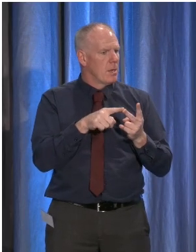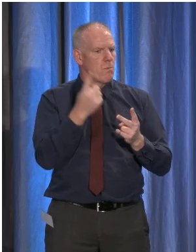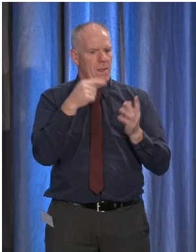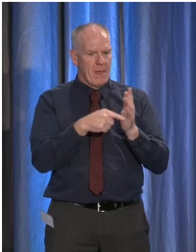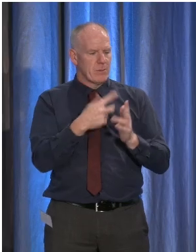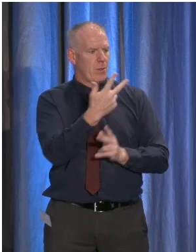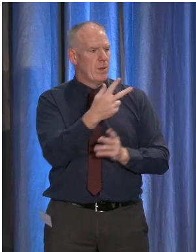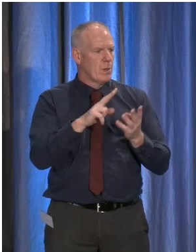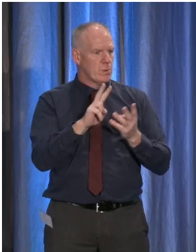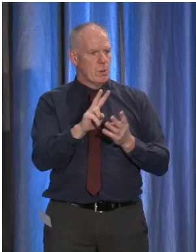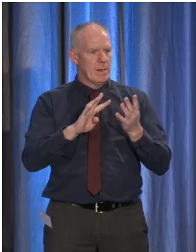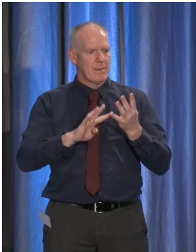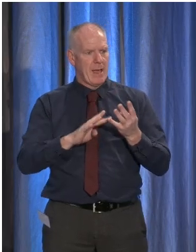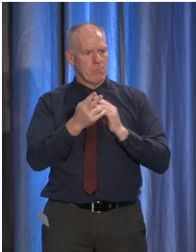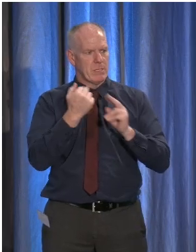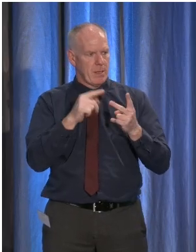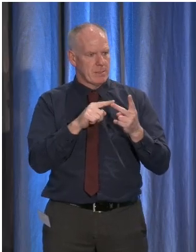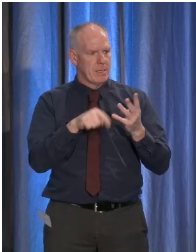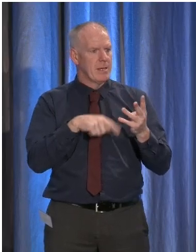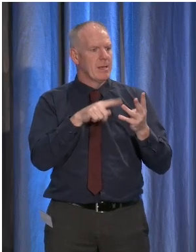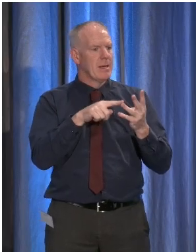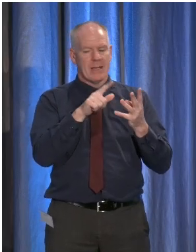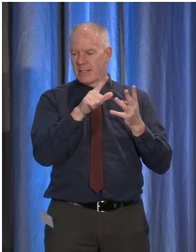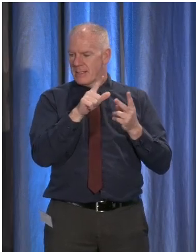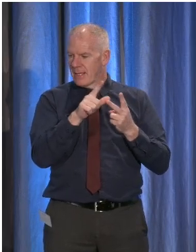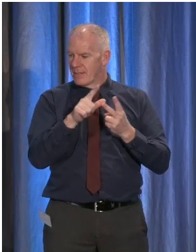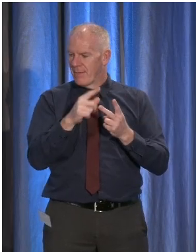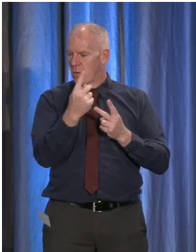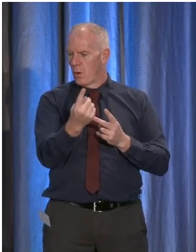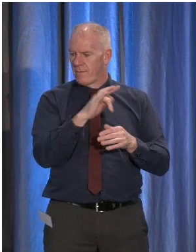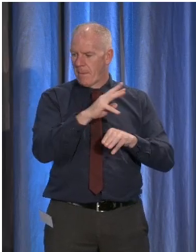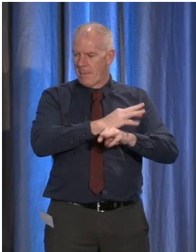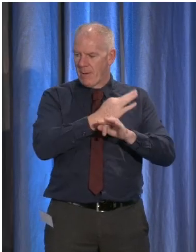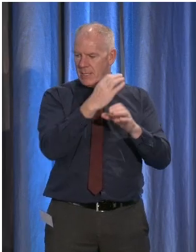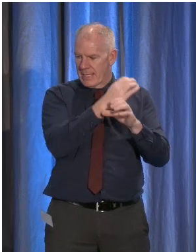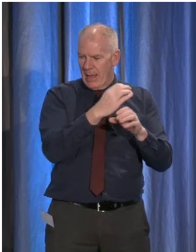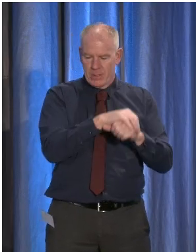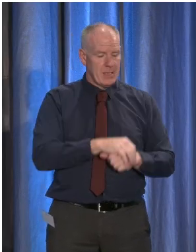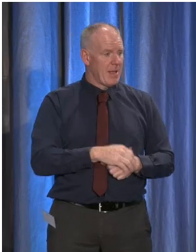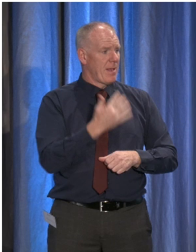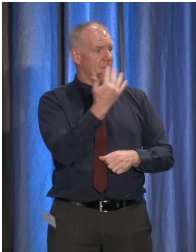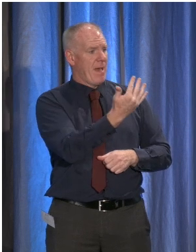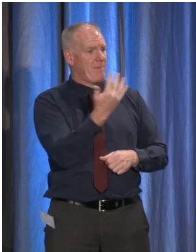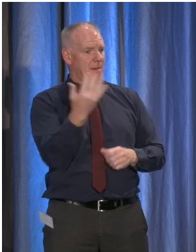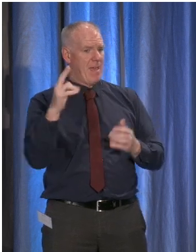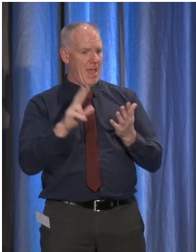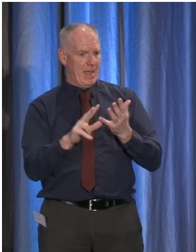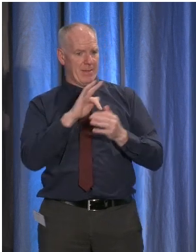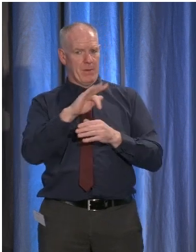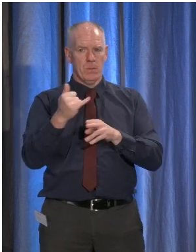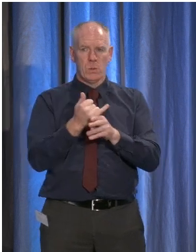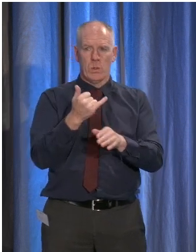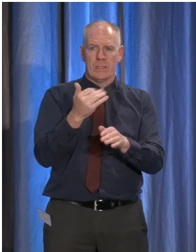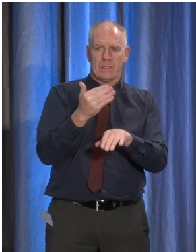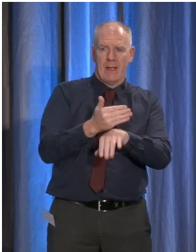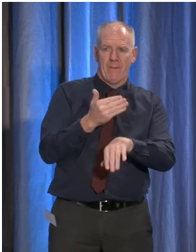1,329 responses, 771 from parents, carers, and over 500 from school staff.